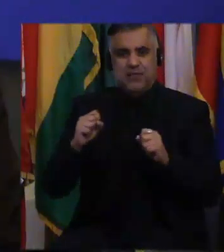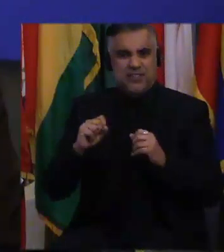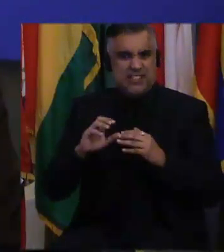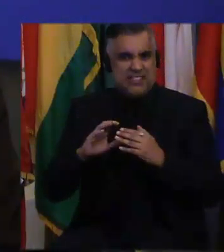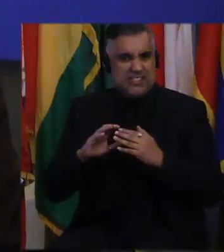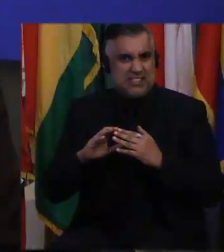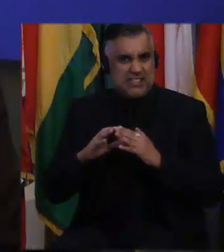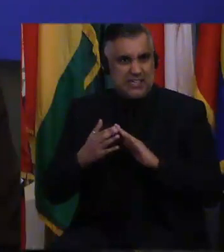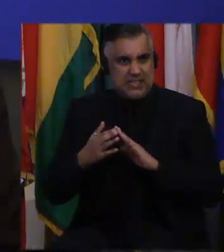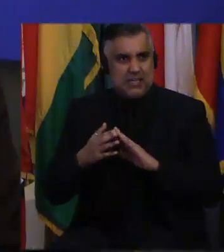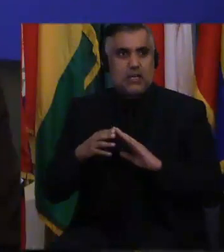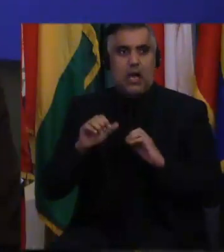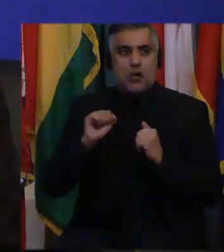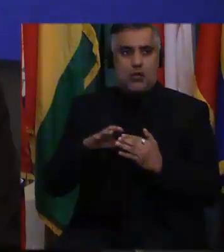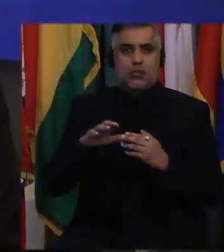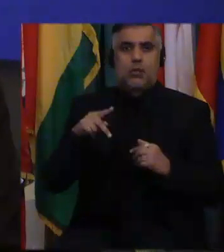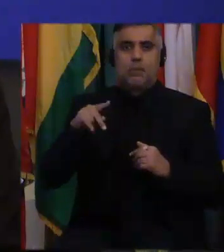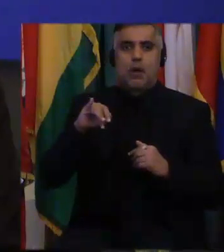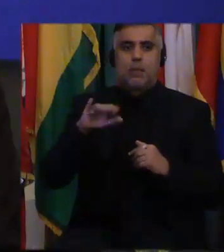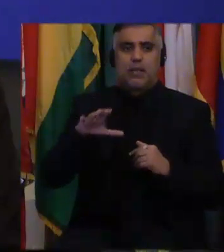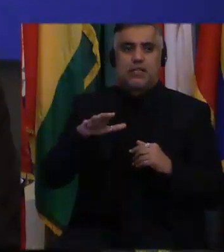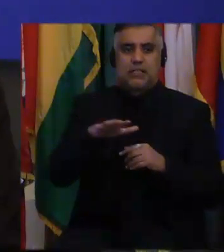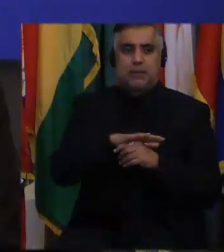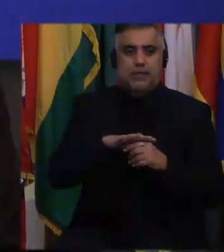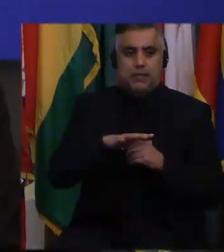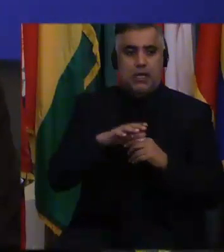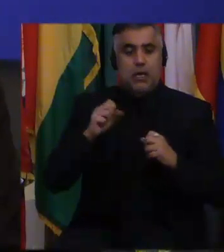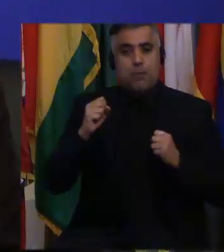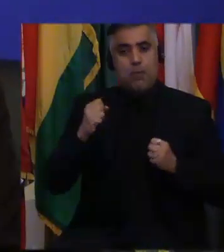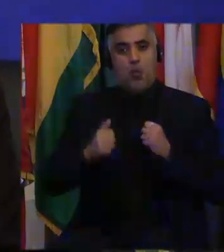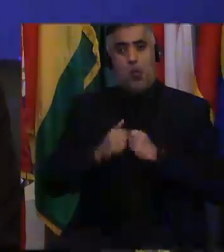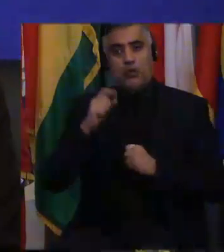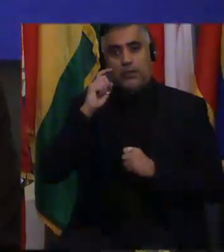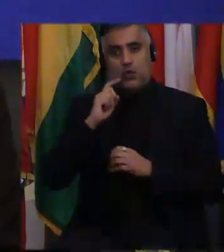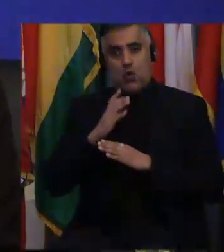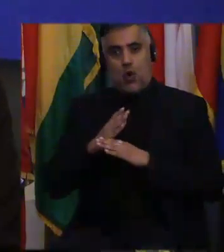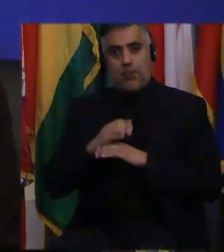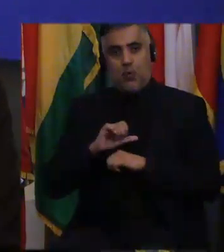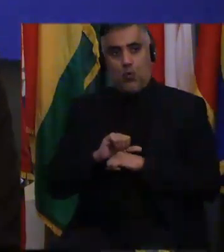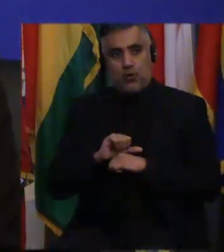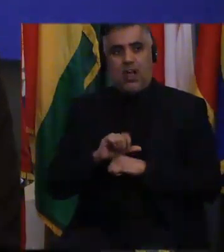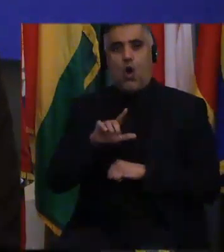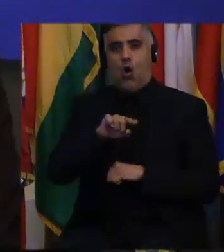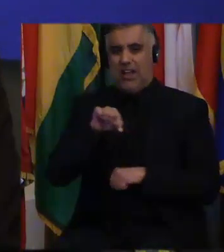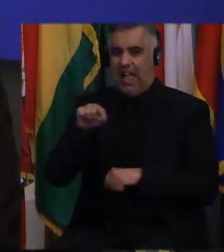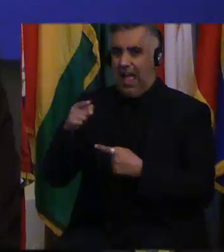which addresses public spaces. But most of the sexual harassment work is about in